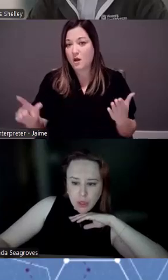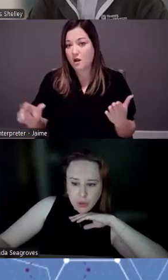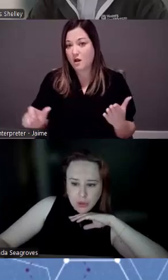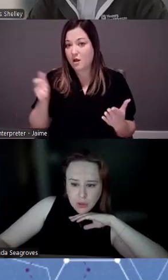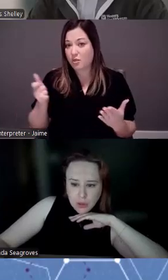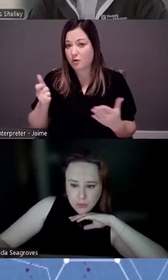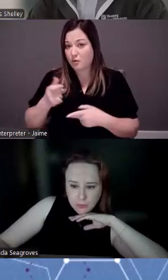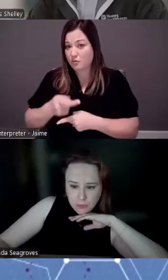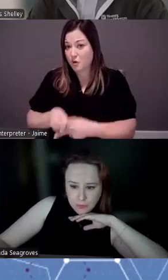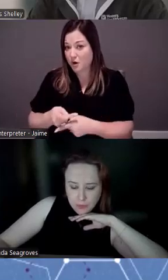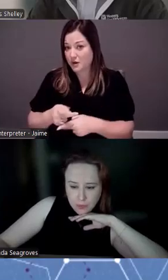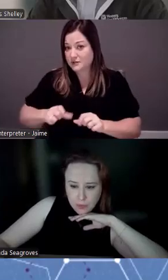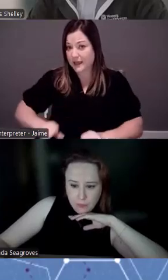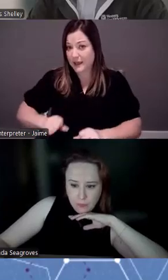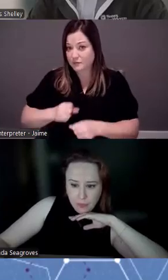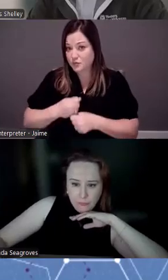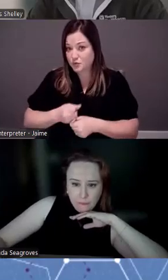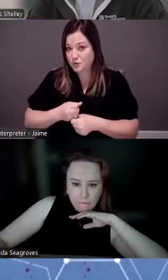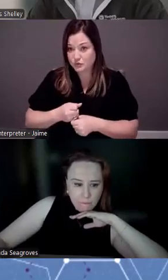platform produce?